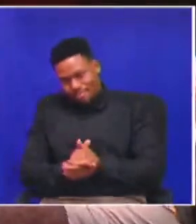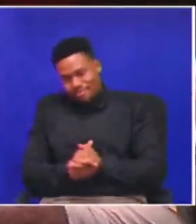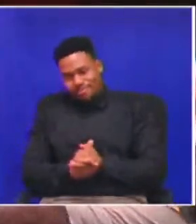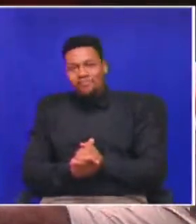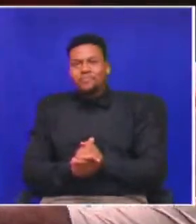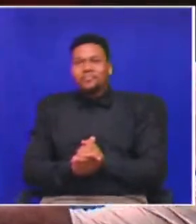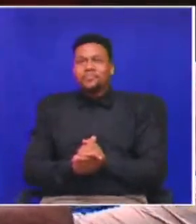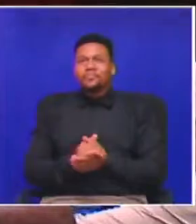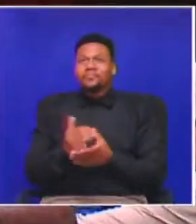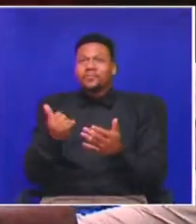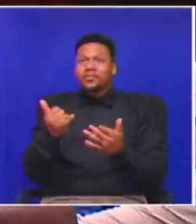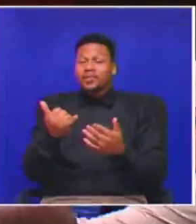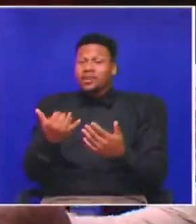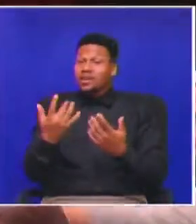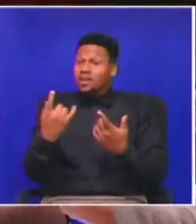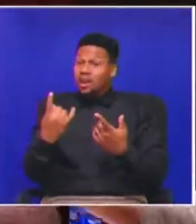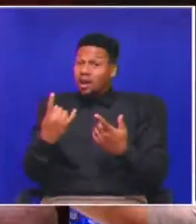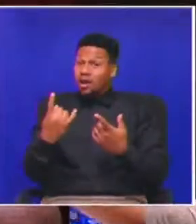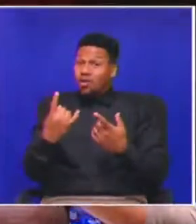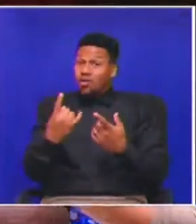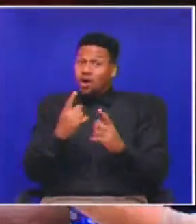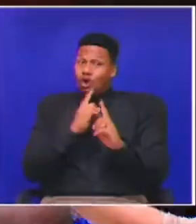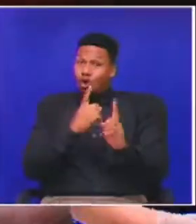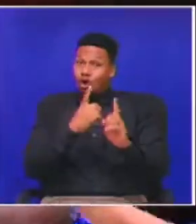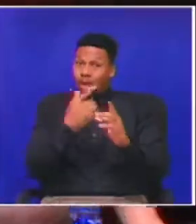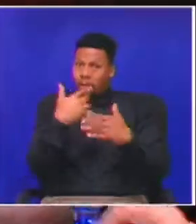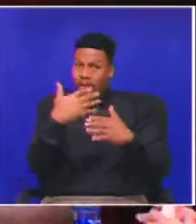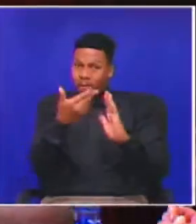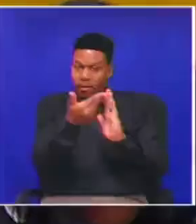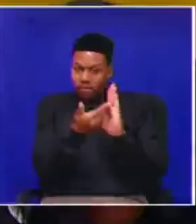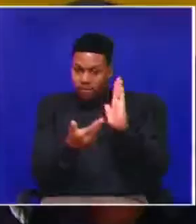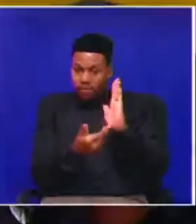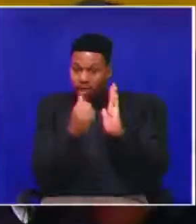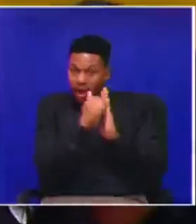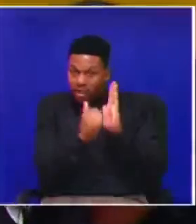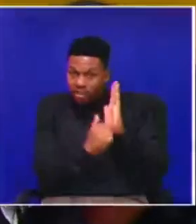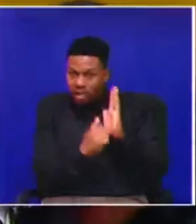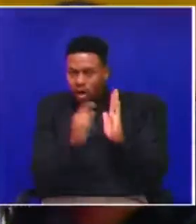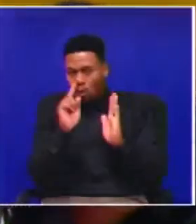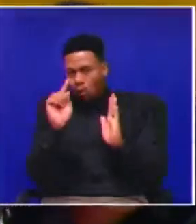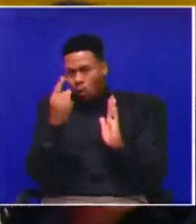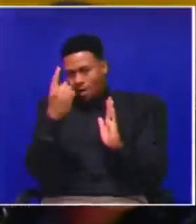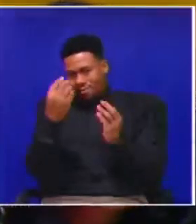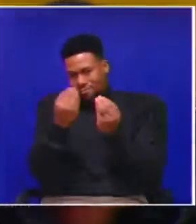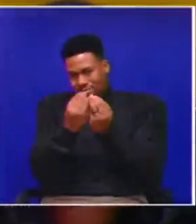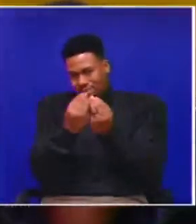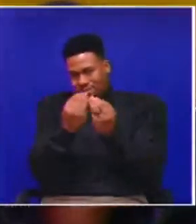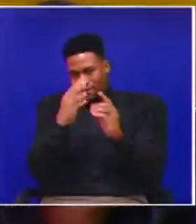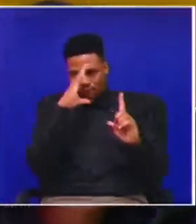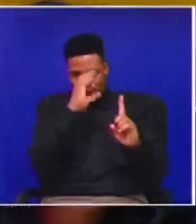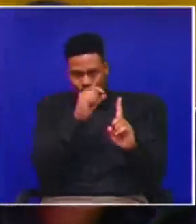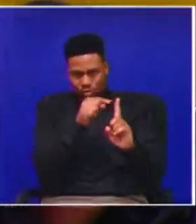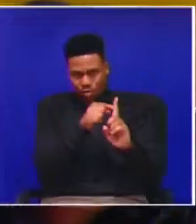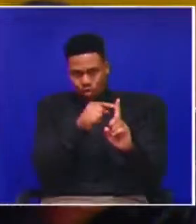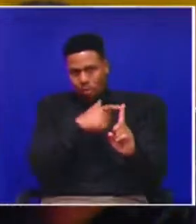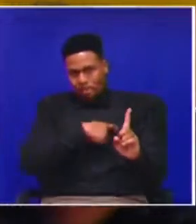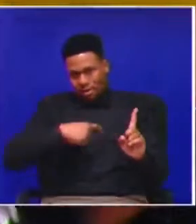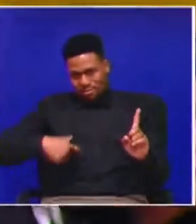The only item on today's order paper is questions addressed to the President.